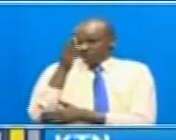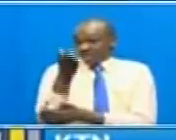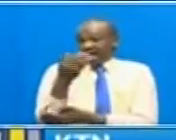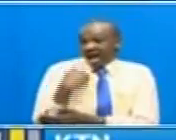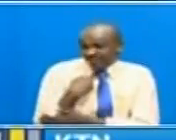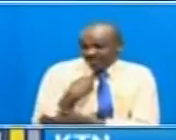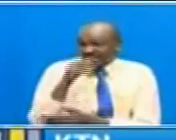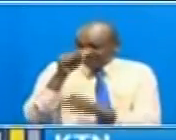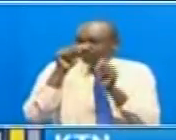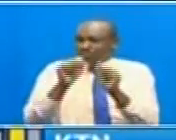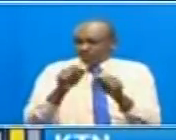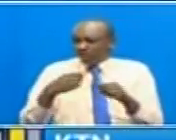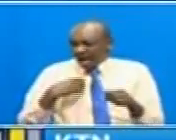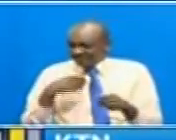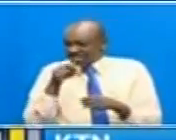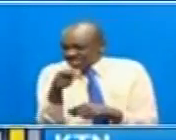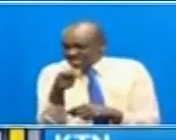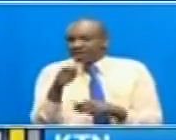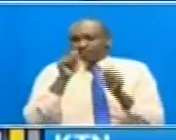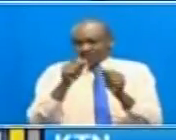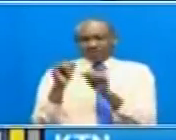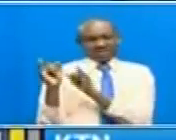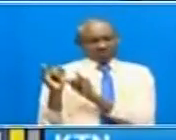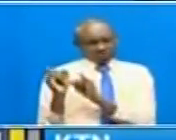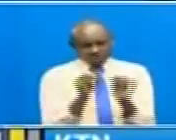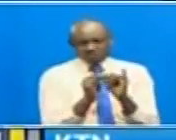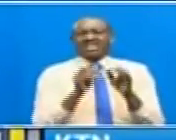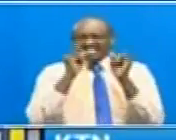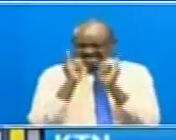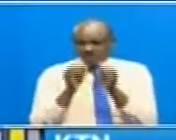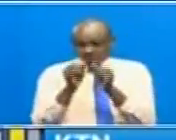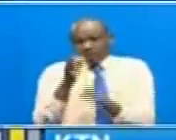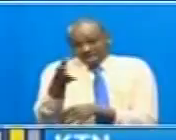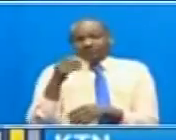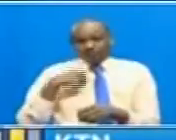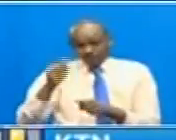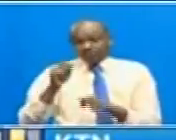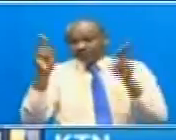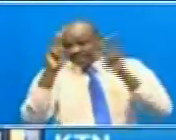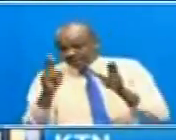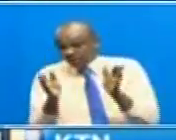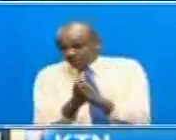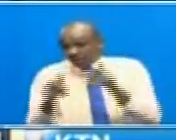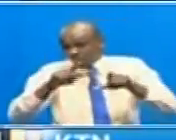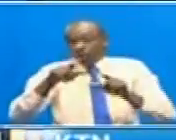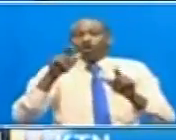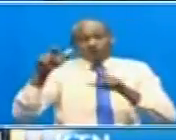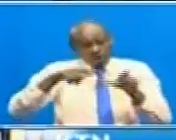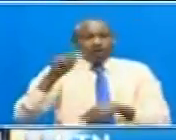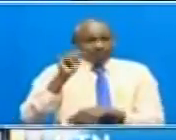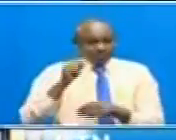reports, the move could hold the key to introducing new tourism products to spur both local and international